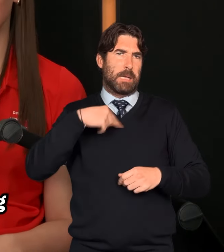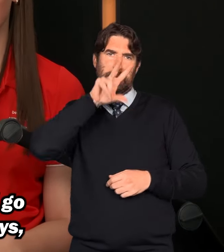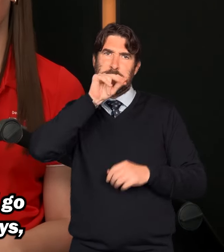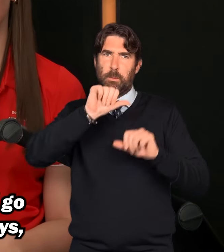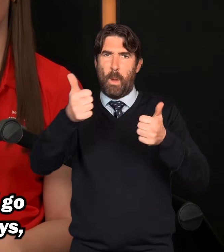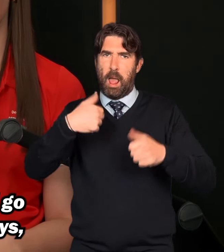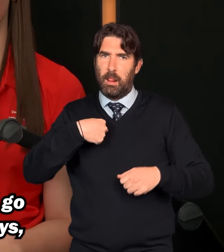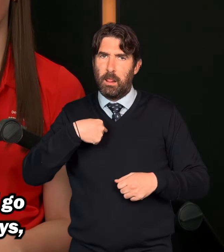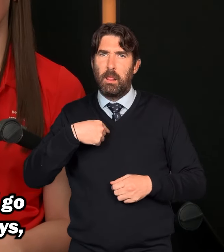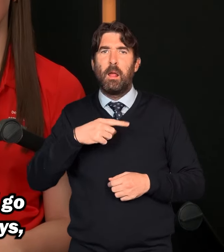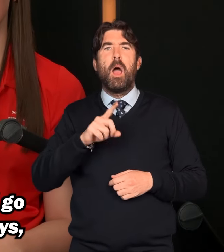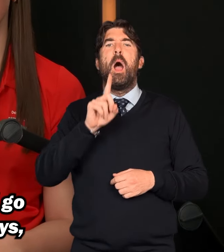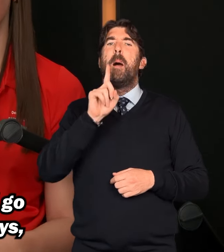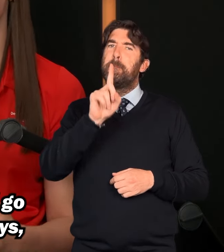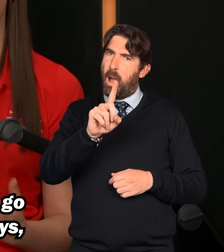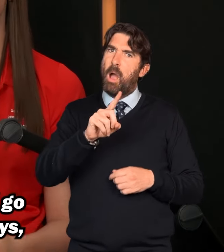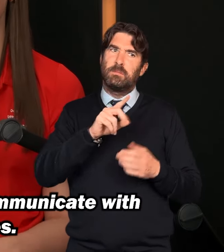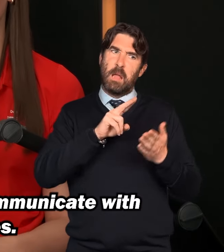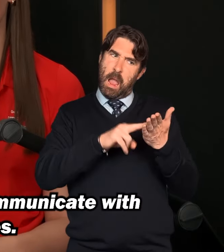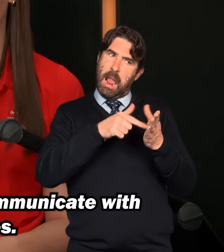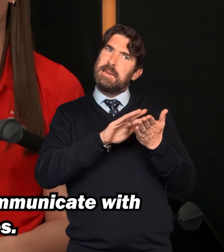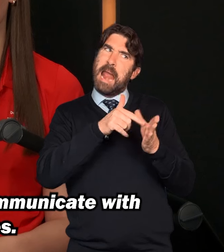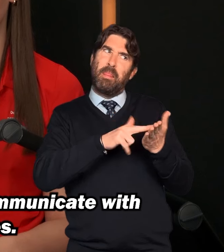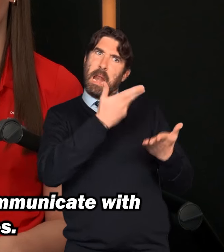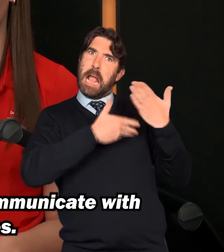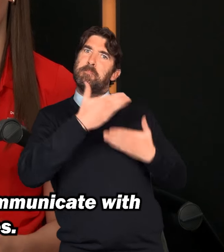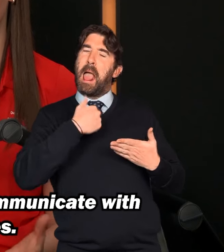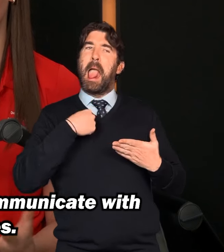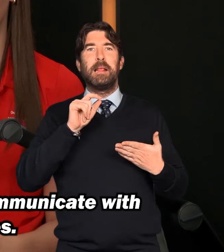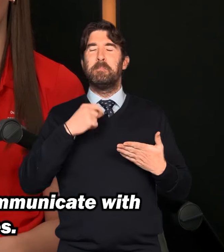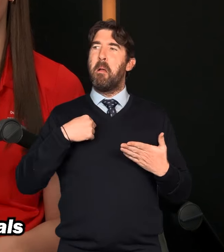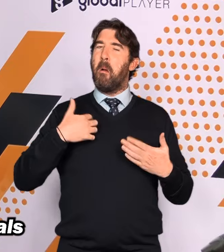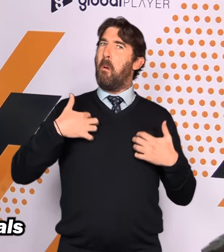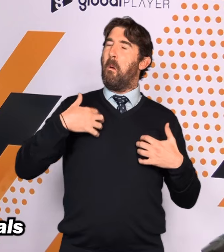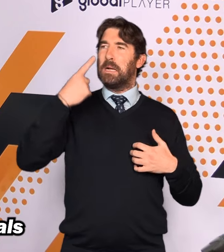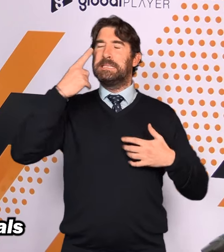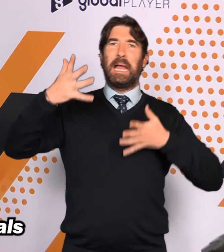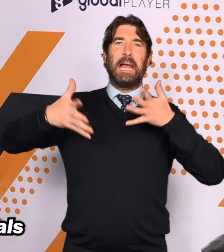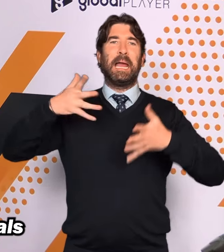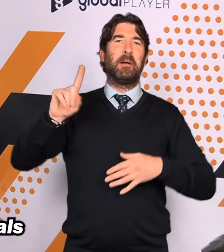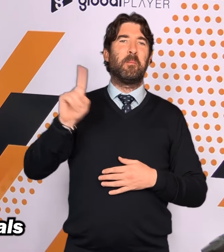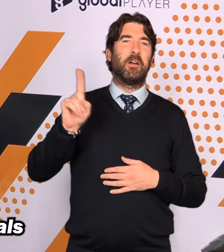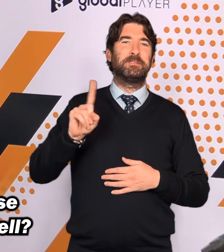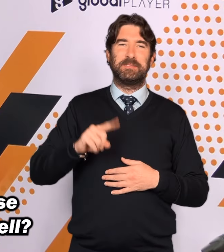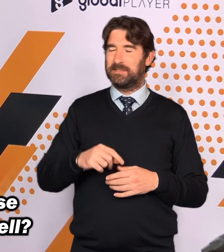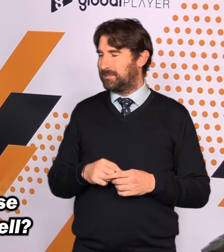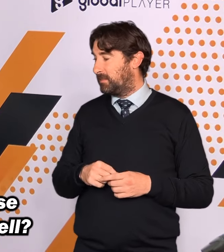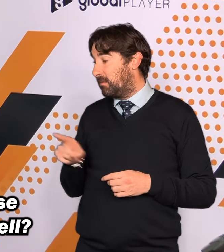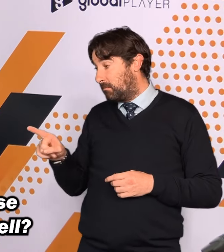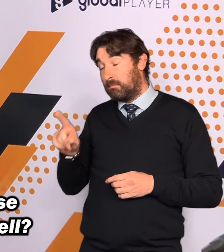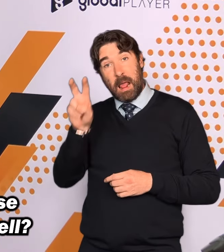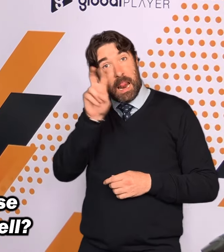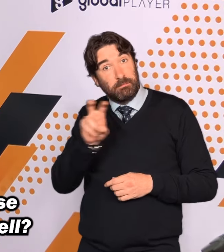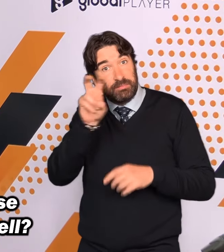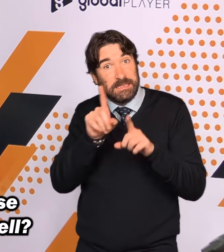have to try and pick some up before I go, because like Nathan says, it'll be amazing to be able to communicate with all the different athletes. So in terms of the officials around as